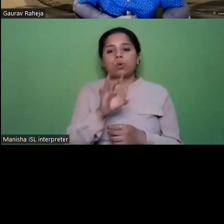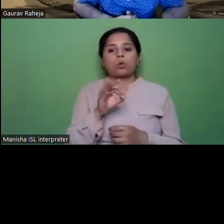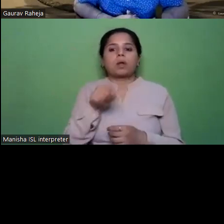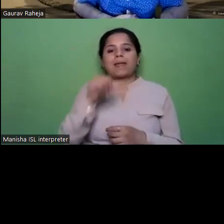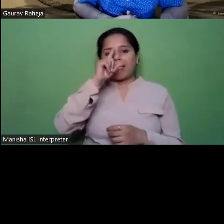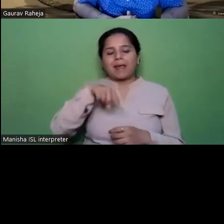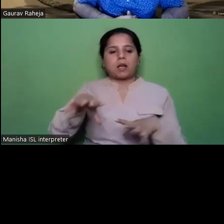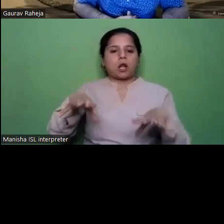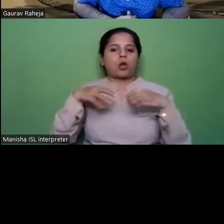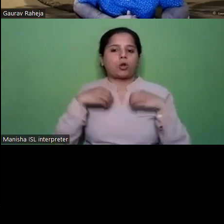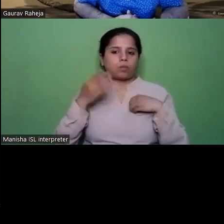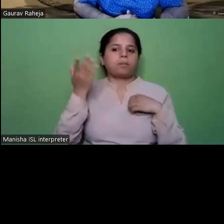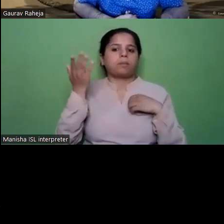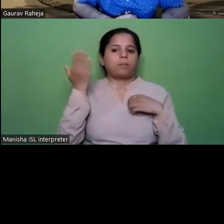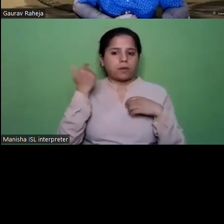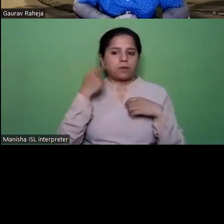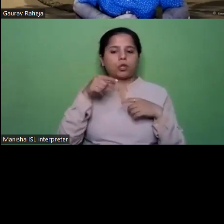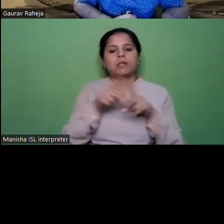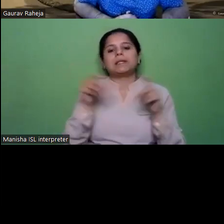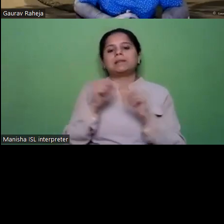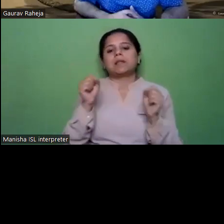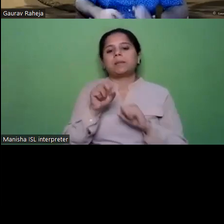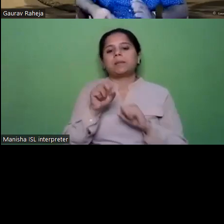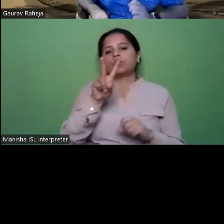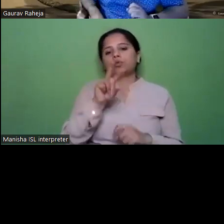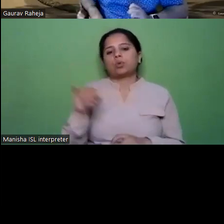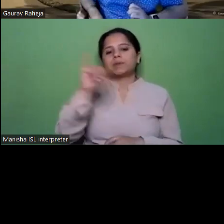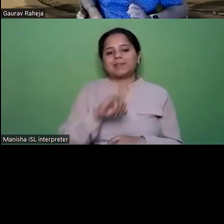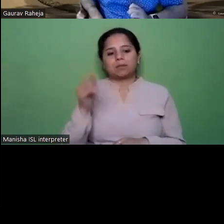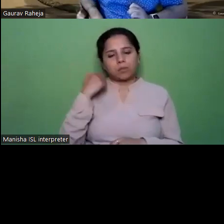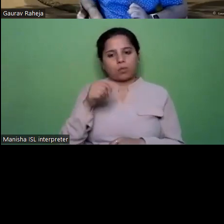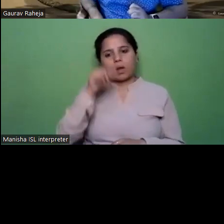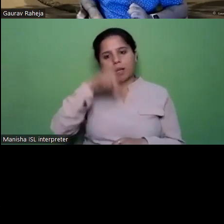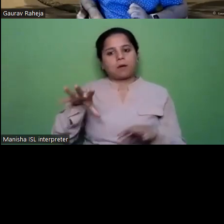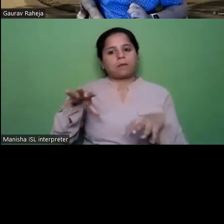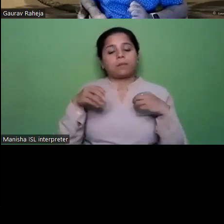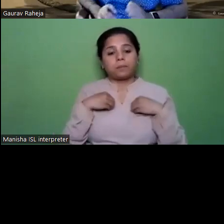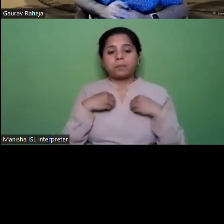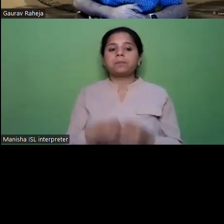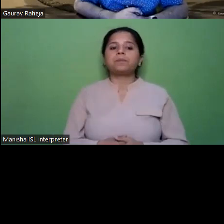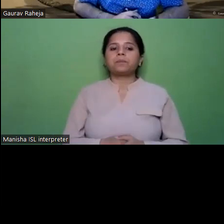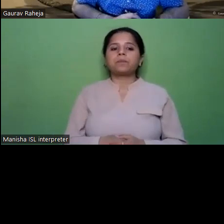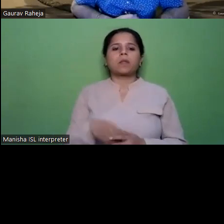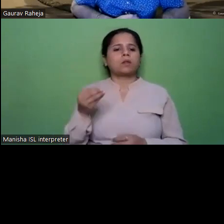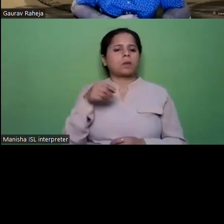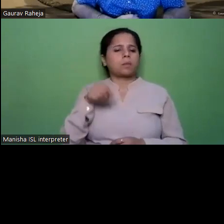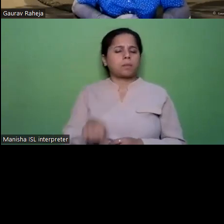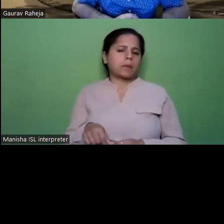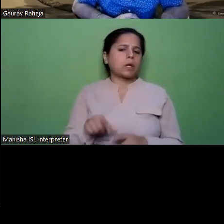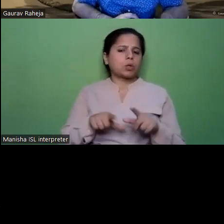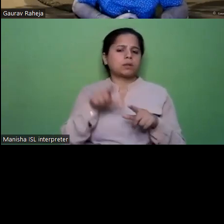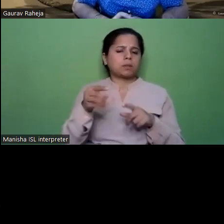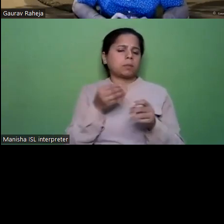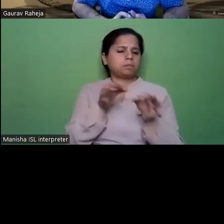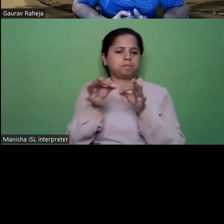this convention in December 2006. Now, I want to take a few steps here to talk a little